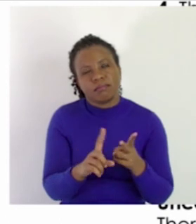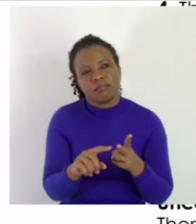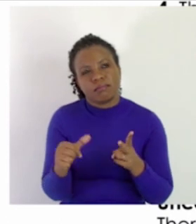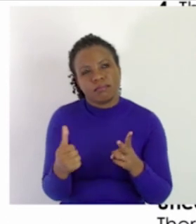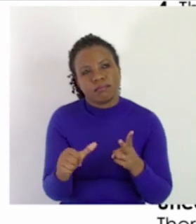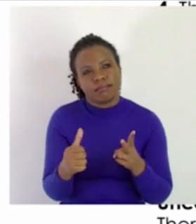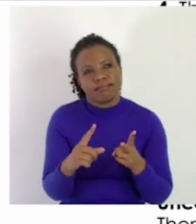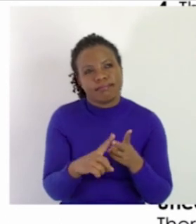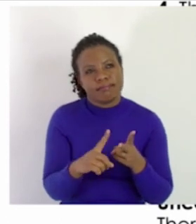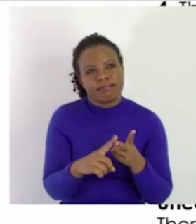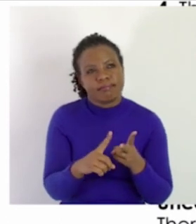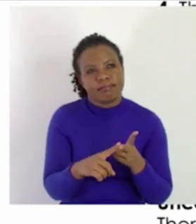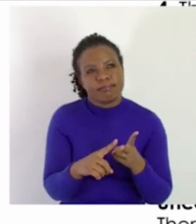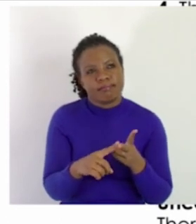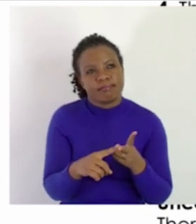like